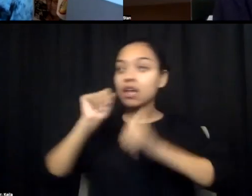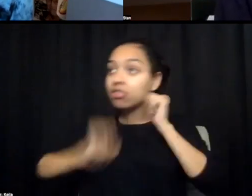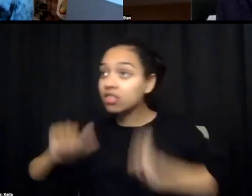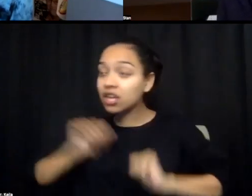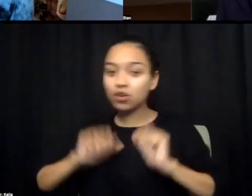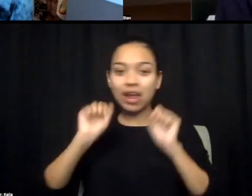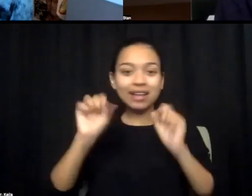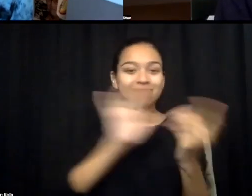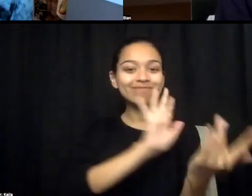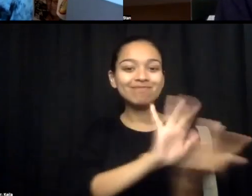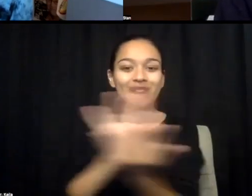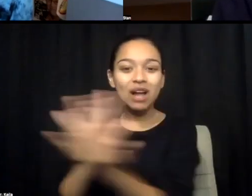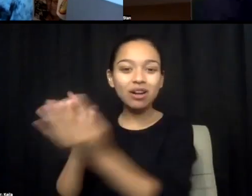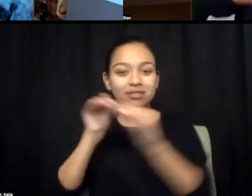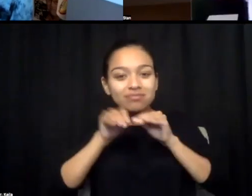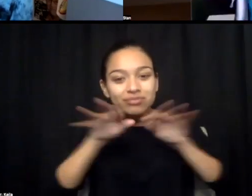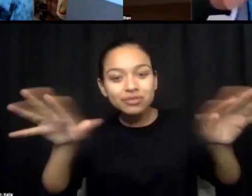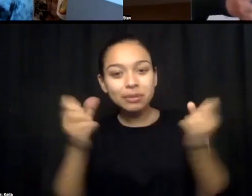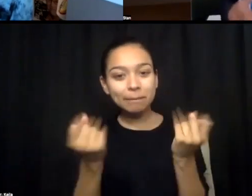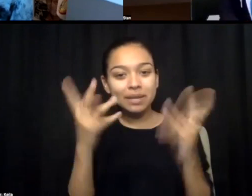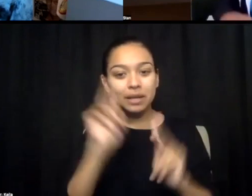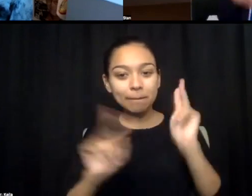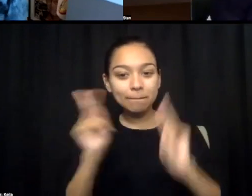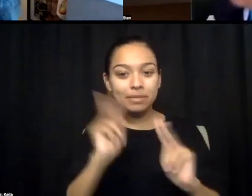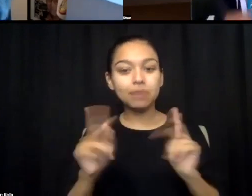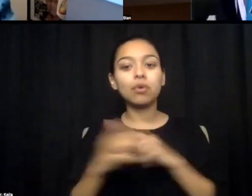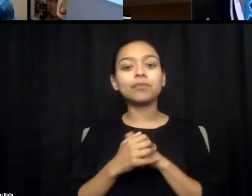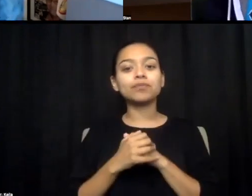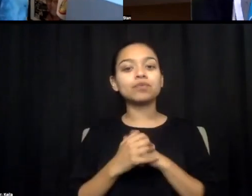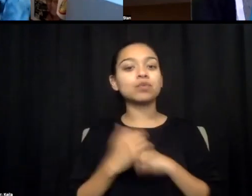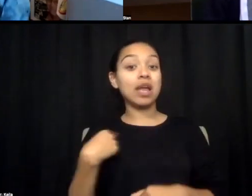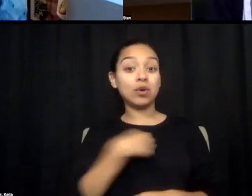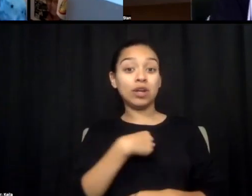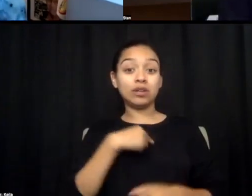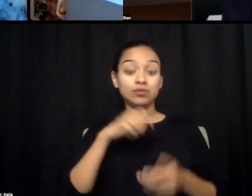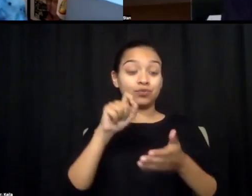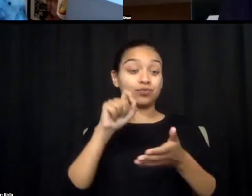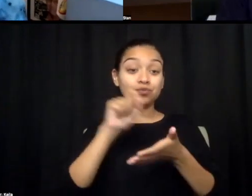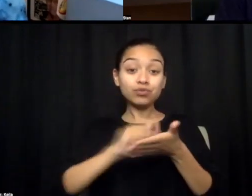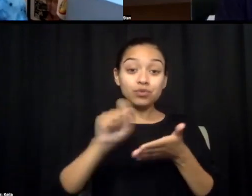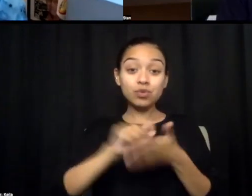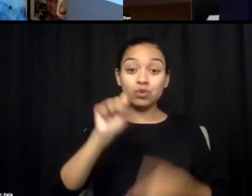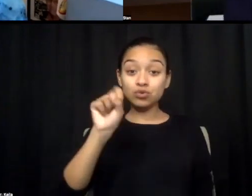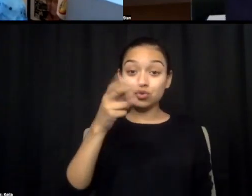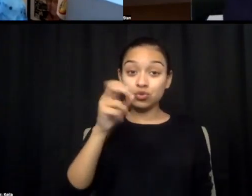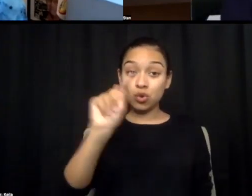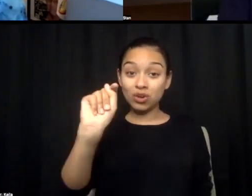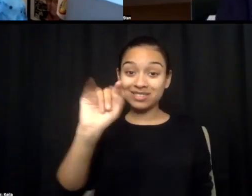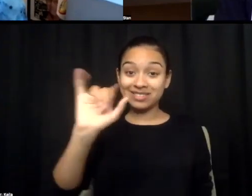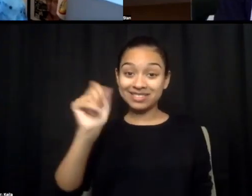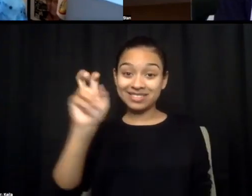many different people. And that's, you know, like when we wrote Sure Jan, I never thought I'd be wearing it on a t-shirt. People would be using memes of it.